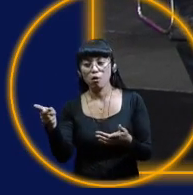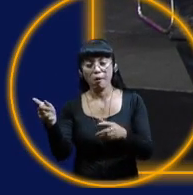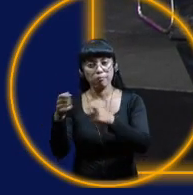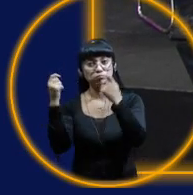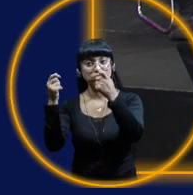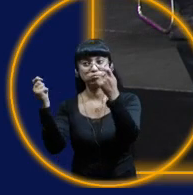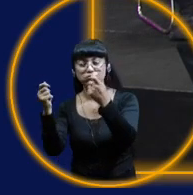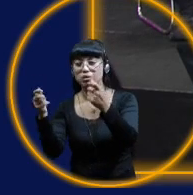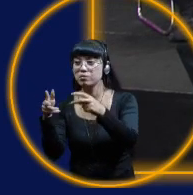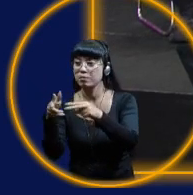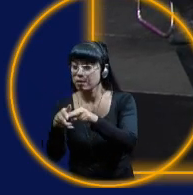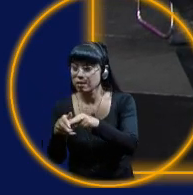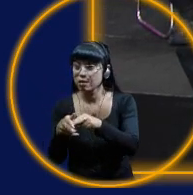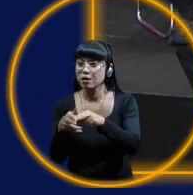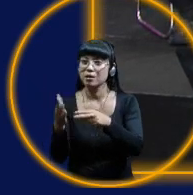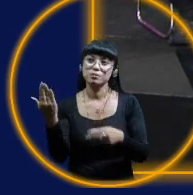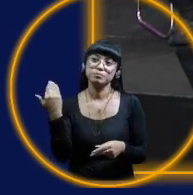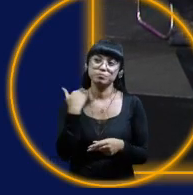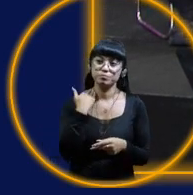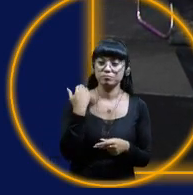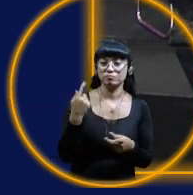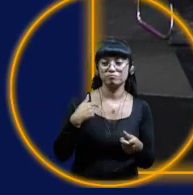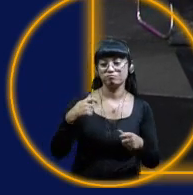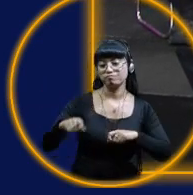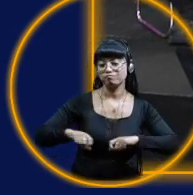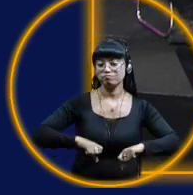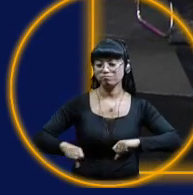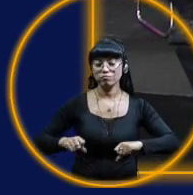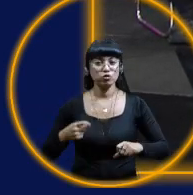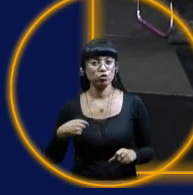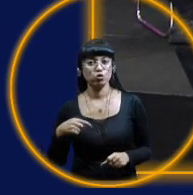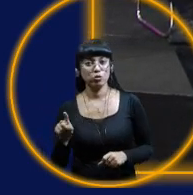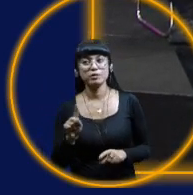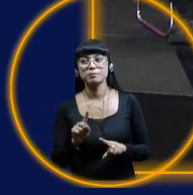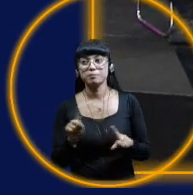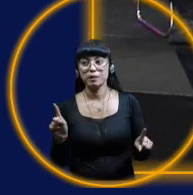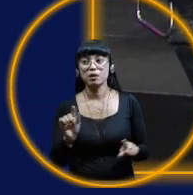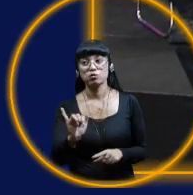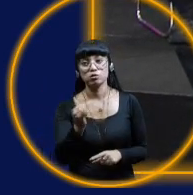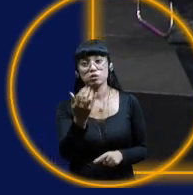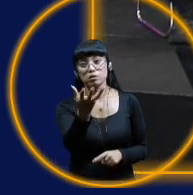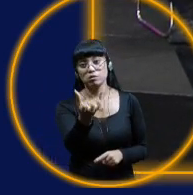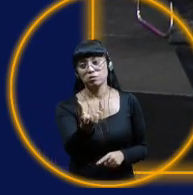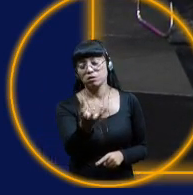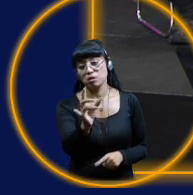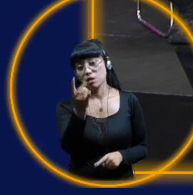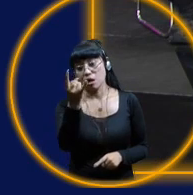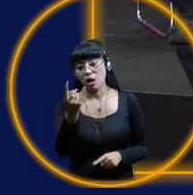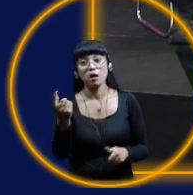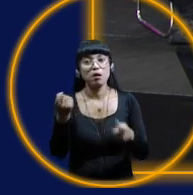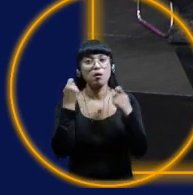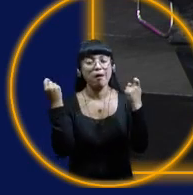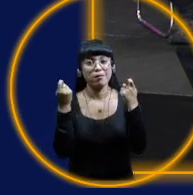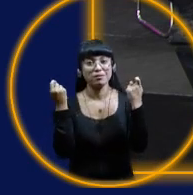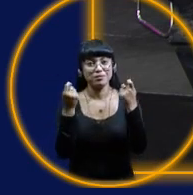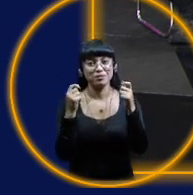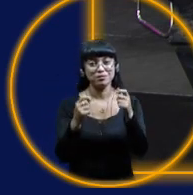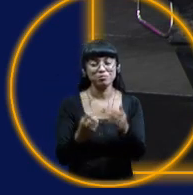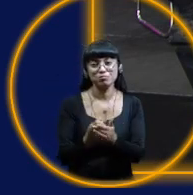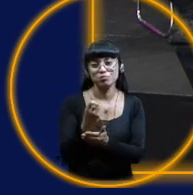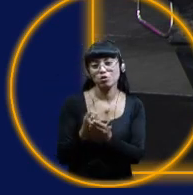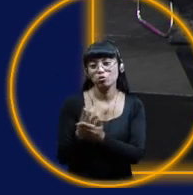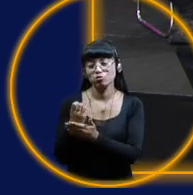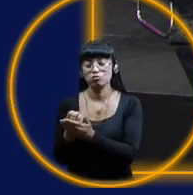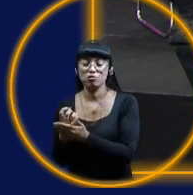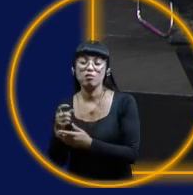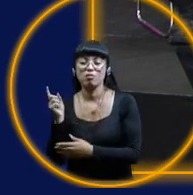a product, it should be something relevant to you, like not even necessarily to your channel. It just has to be something you really like. And you